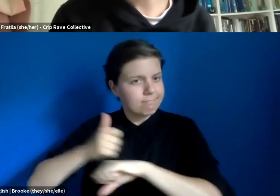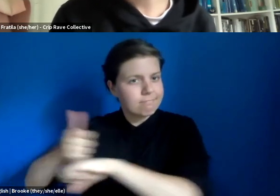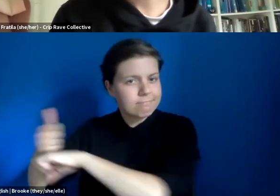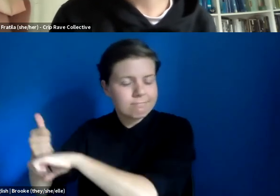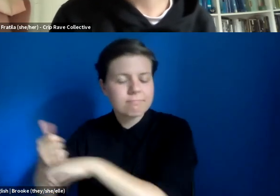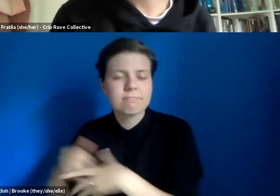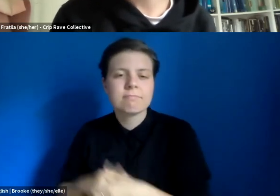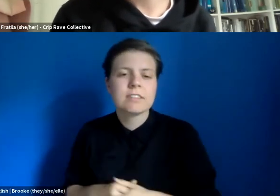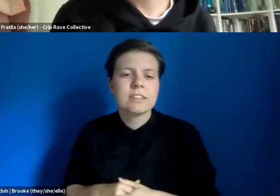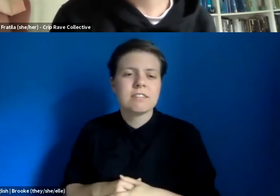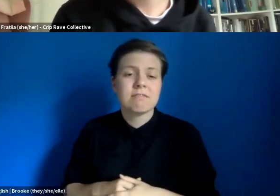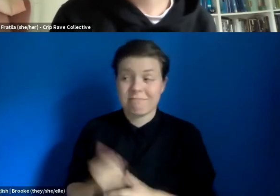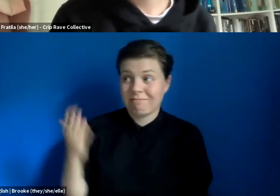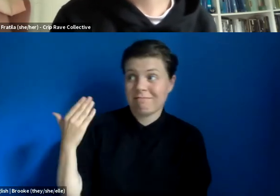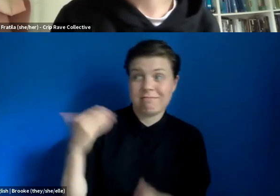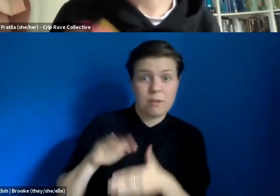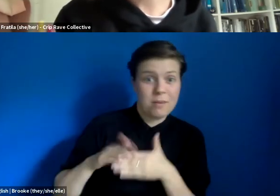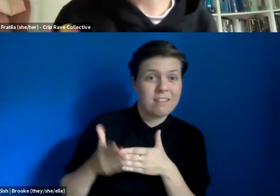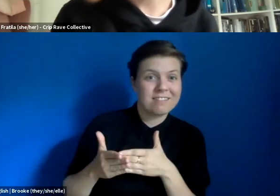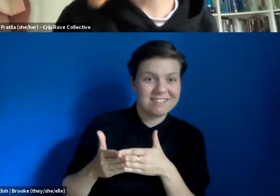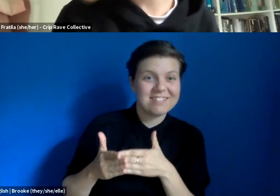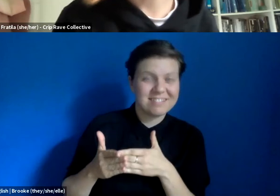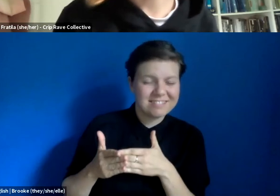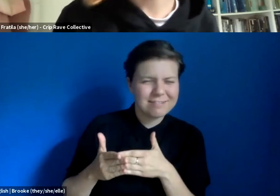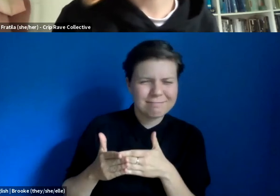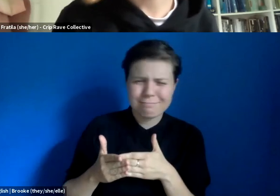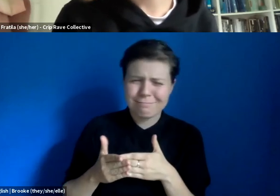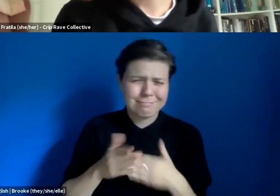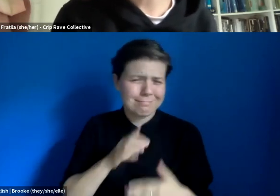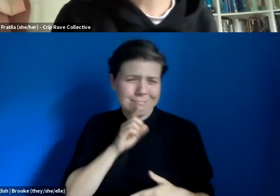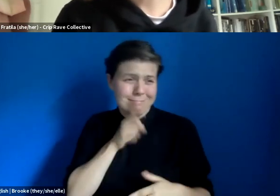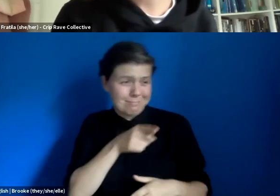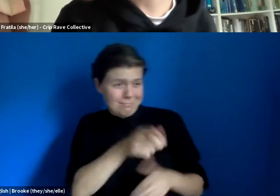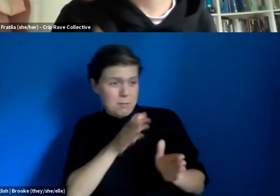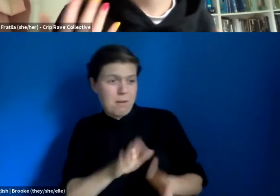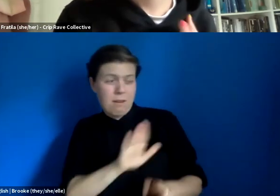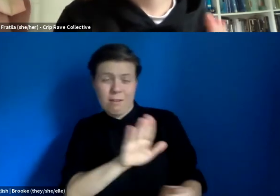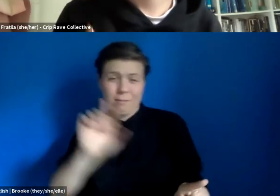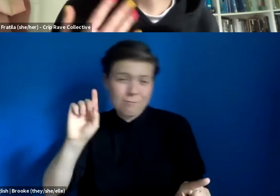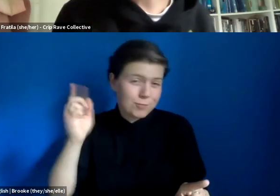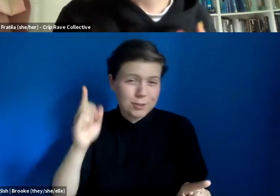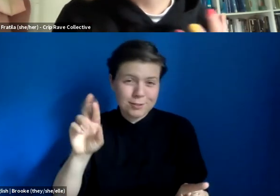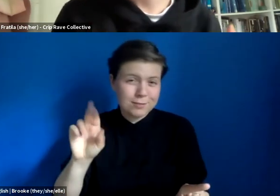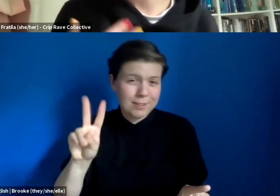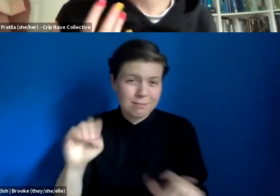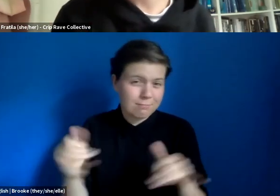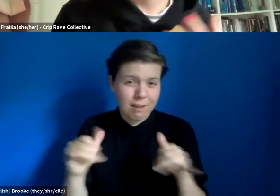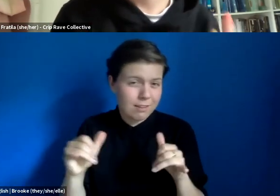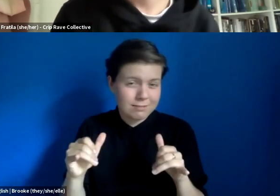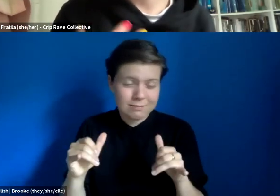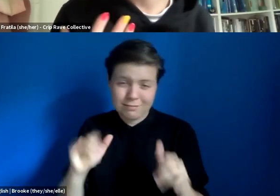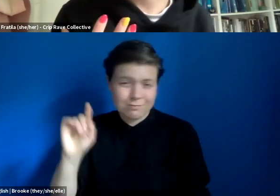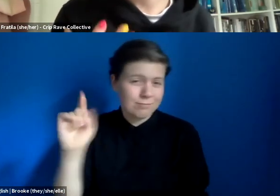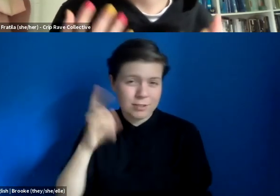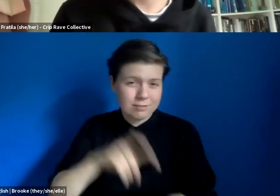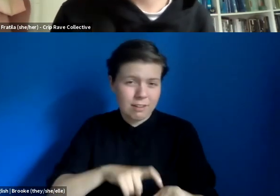other weekend, and you know, it was someone's like first rave ever. And just that kind of actually feeling like, okay,